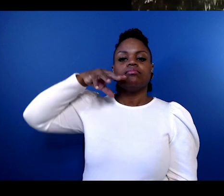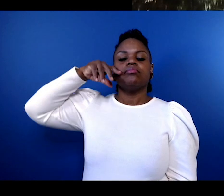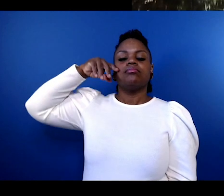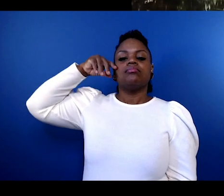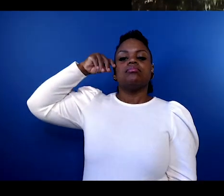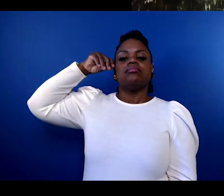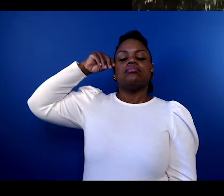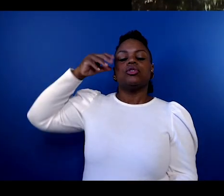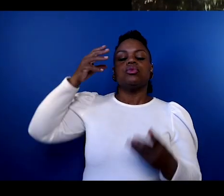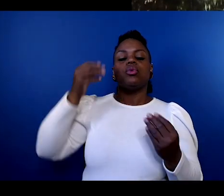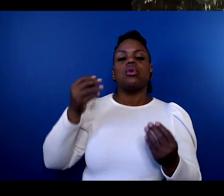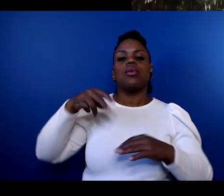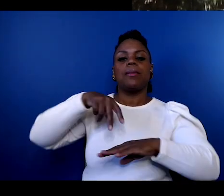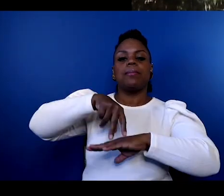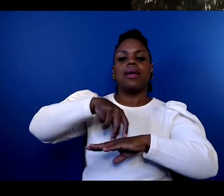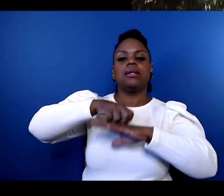Left leg back this time.